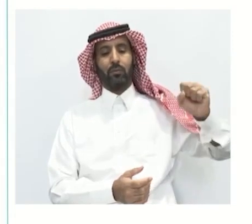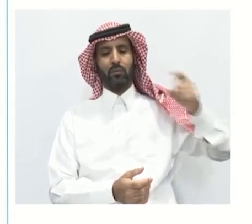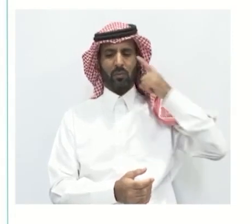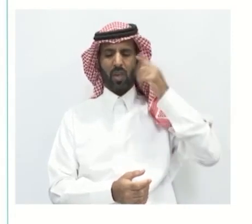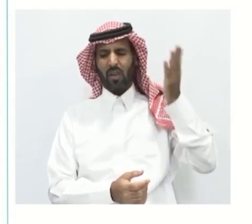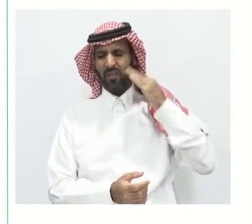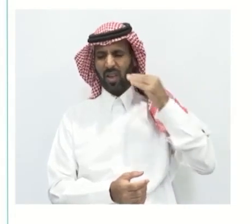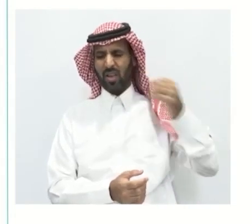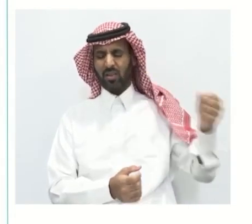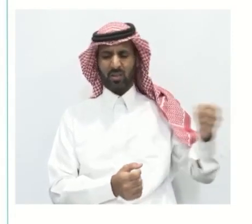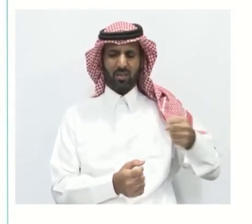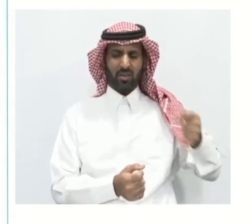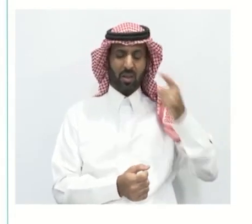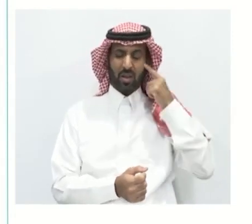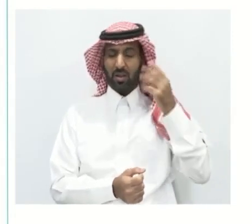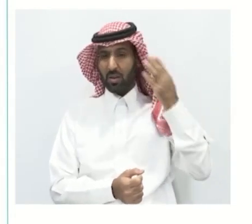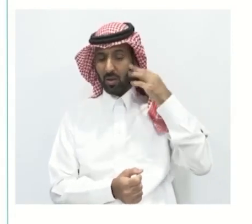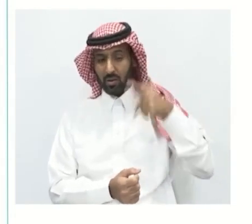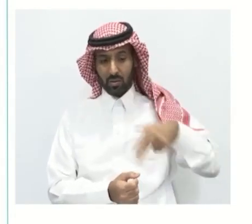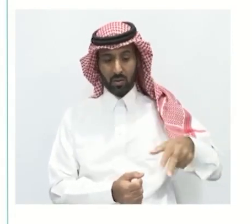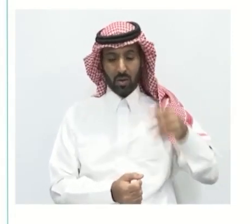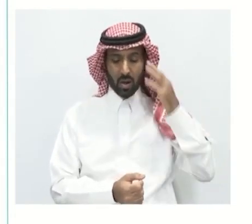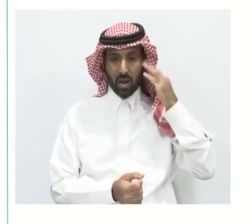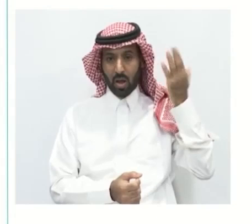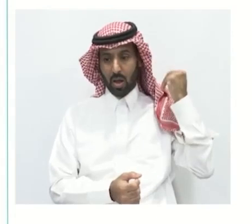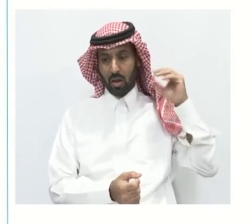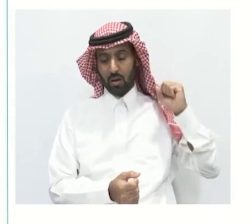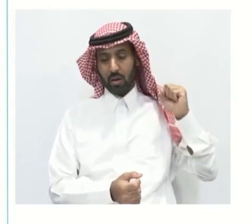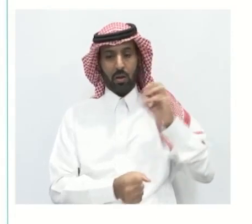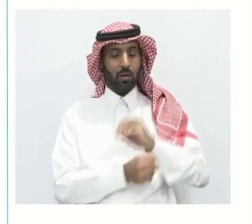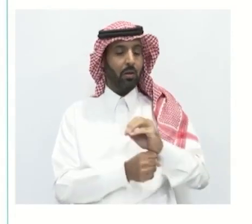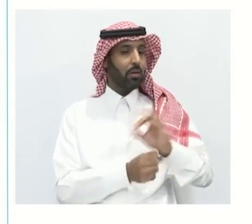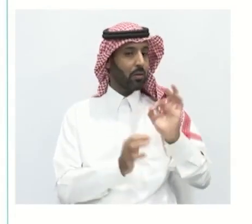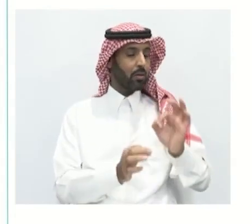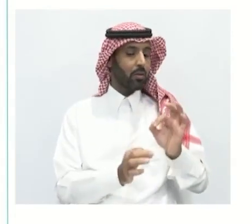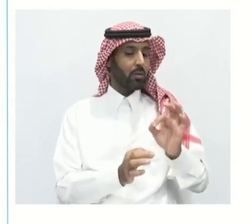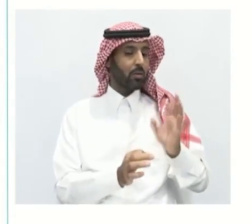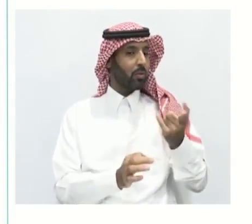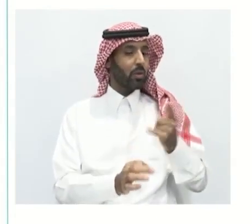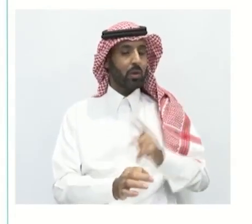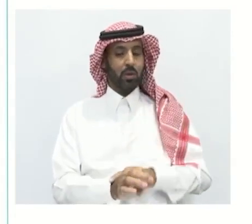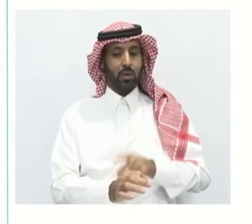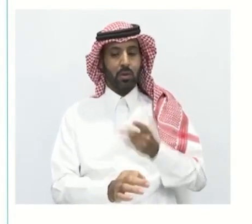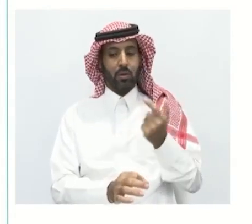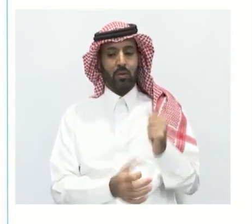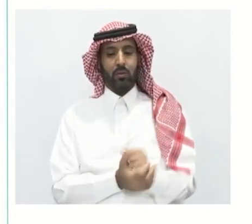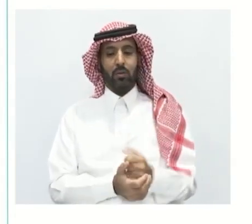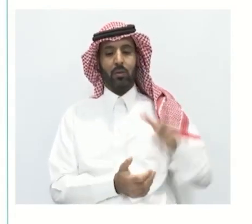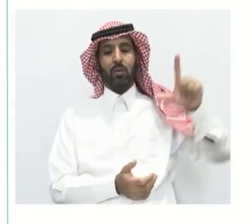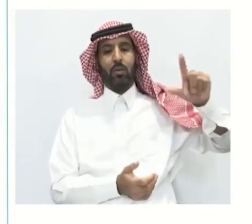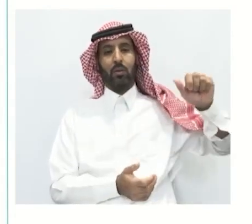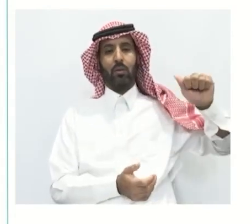door last night. Last night. It tells you exactly when the event